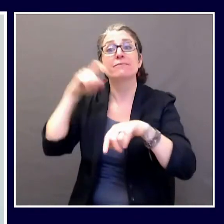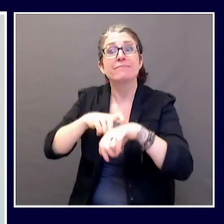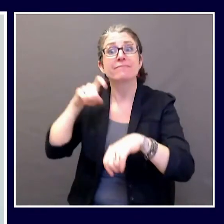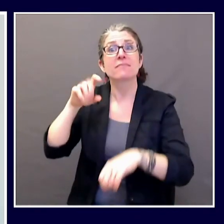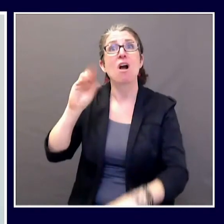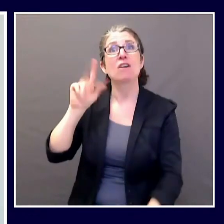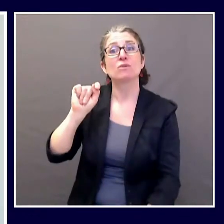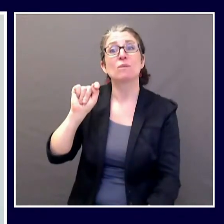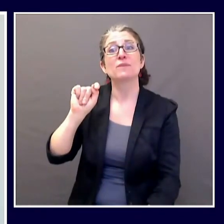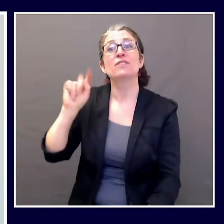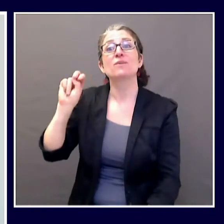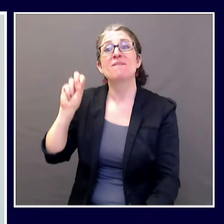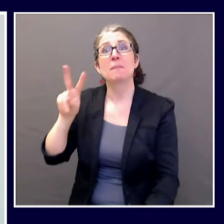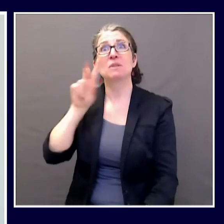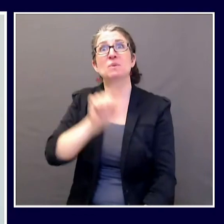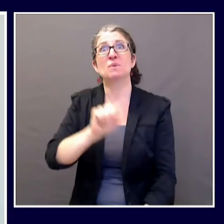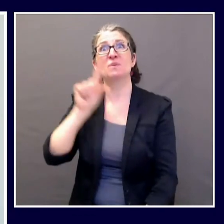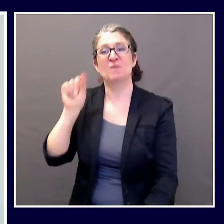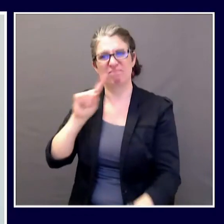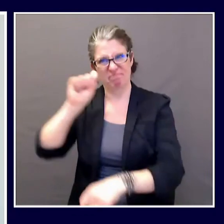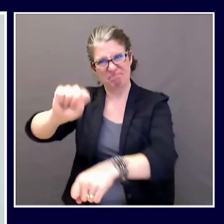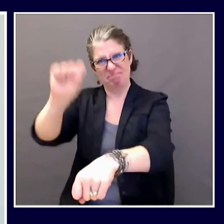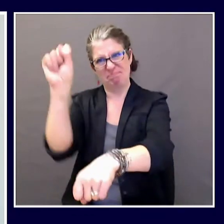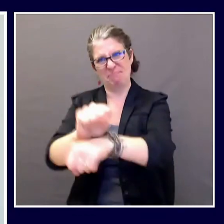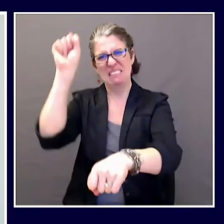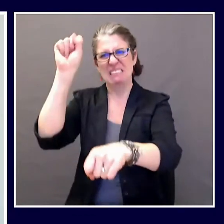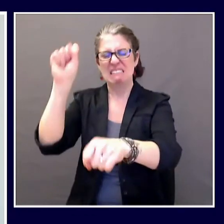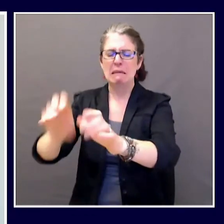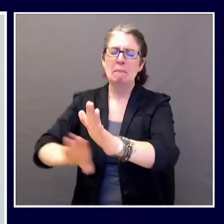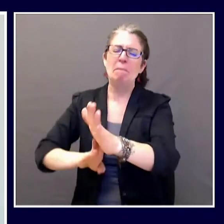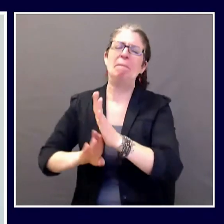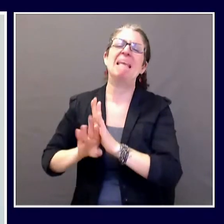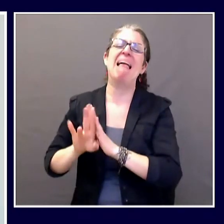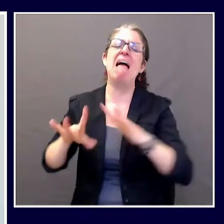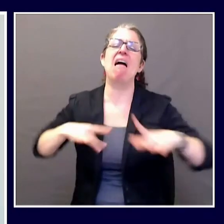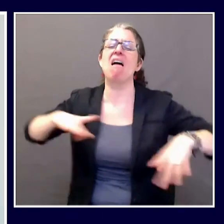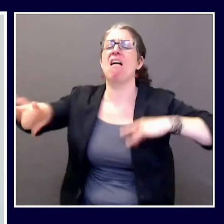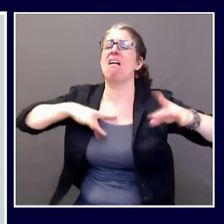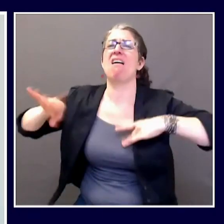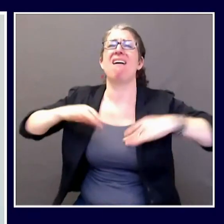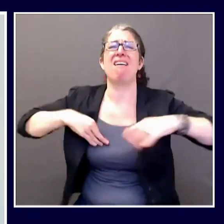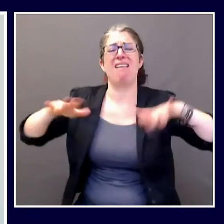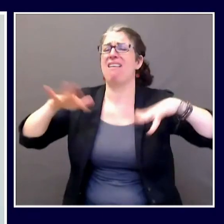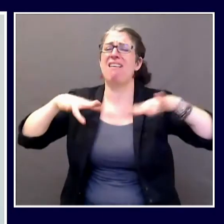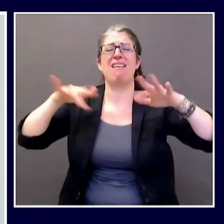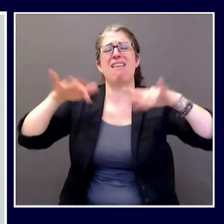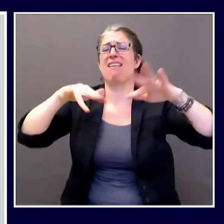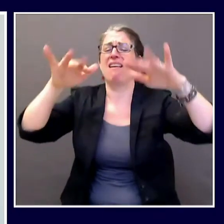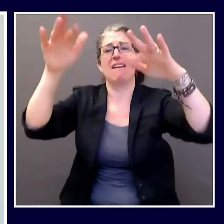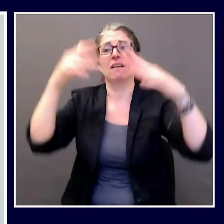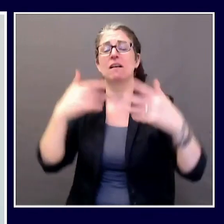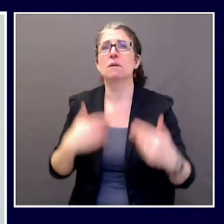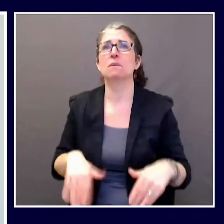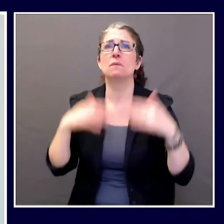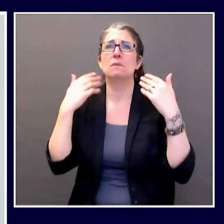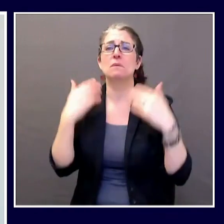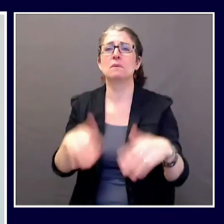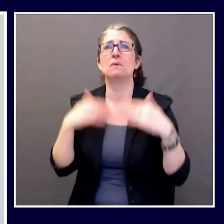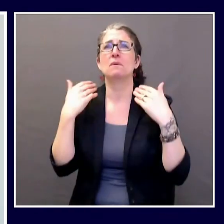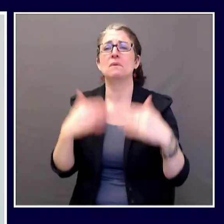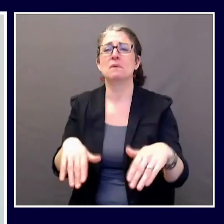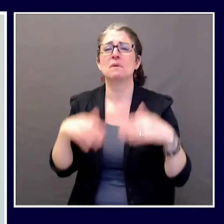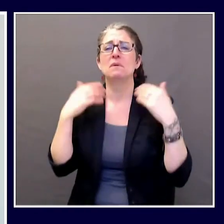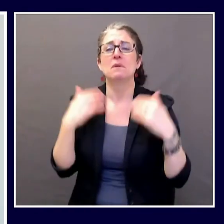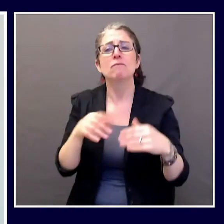that surge, unlike what we had seen previously, where we had to buckle up, buckle down, try to figure out how we